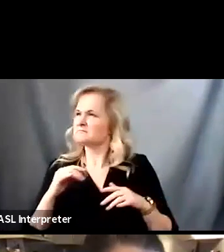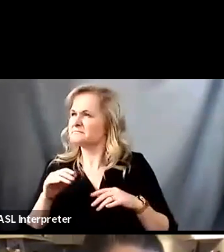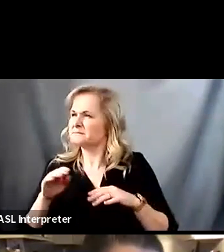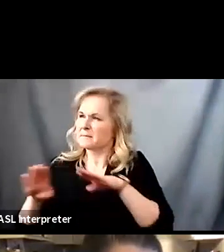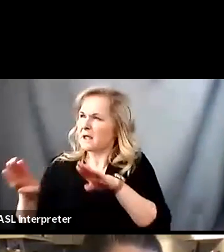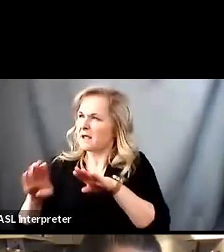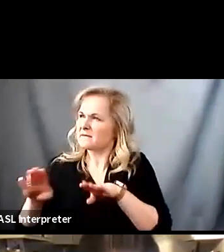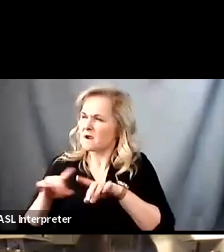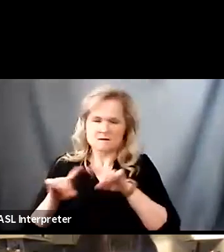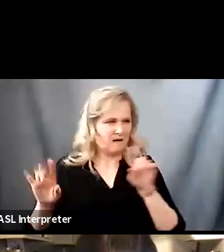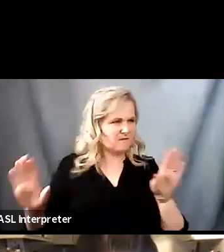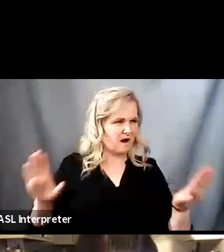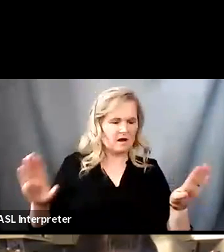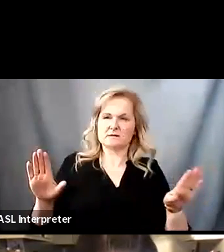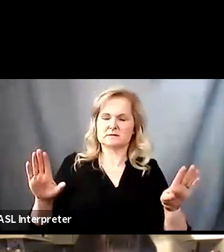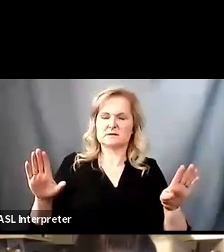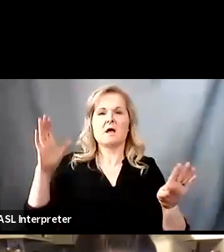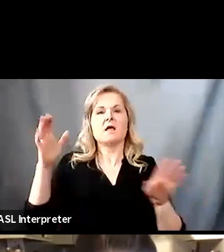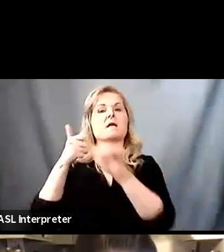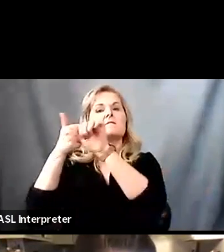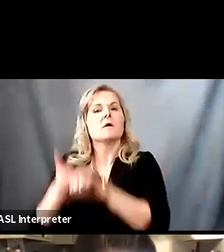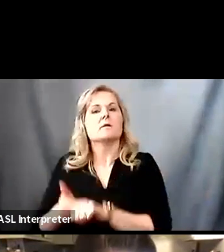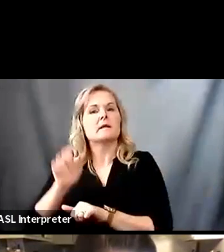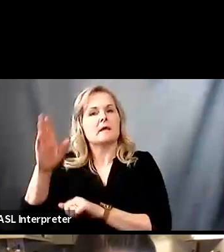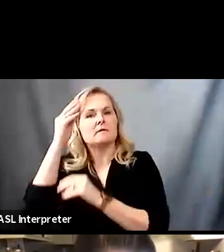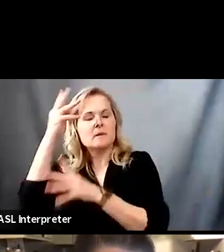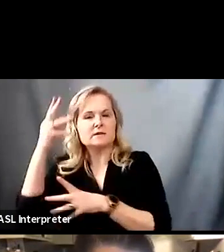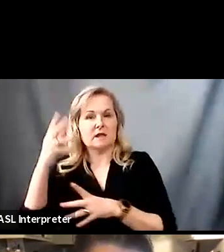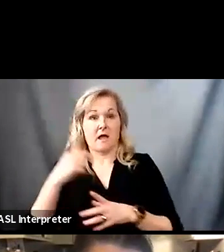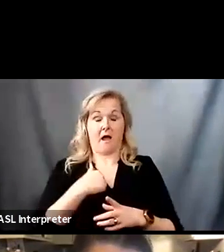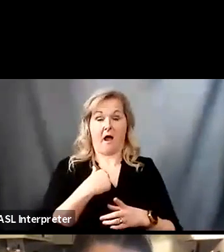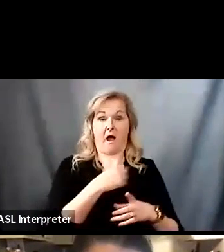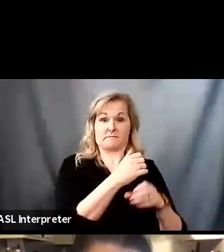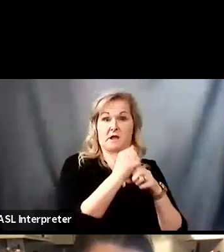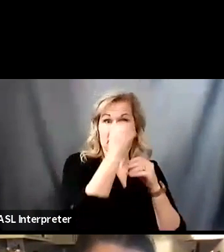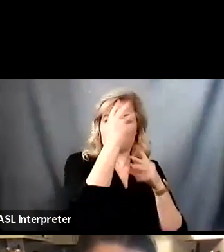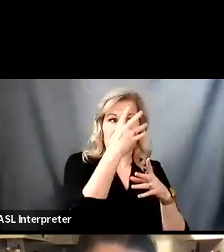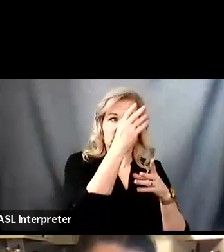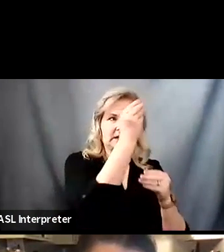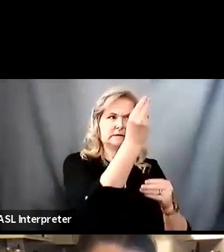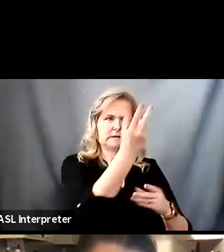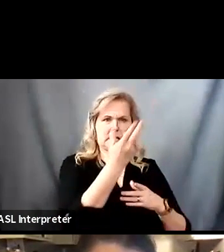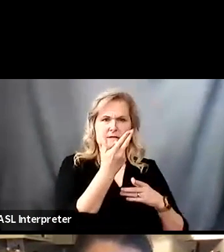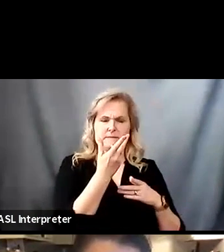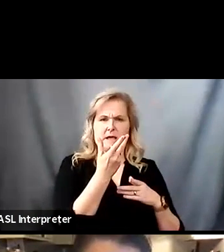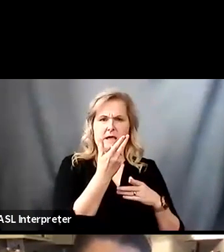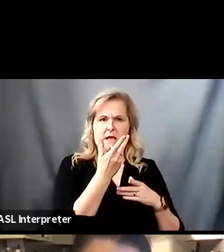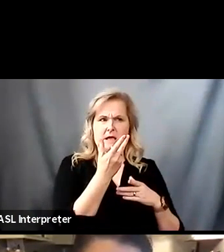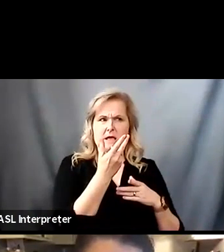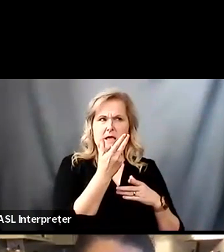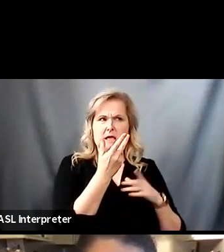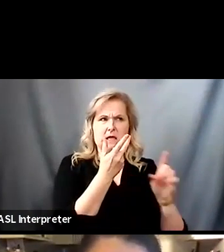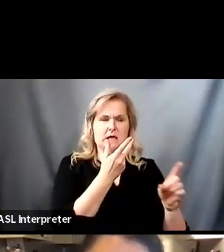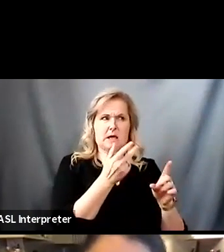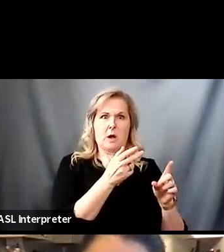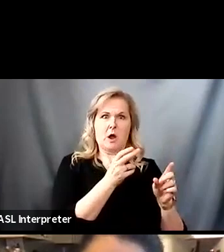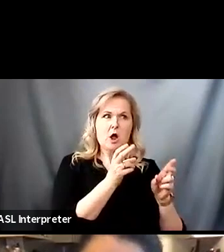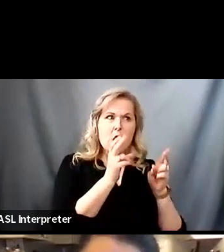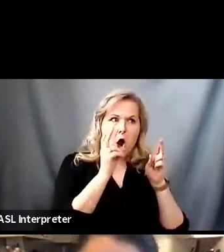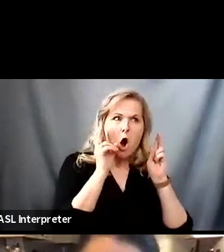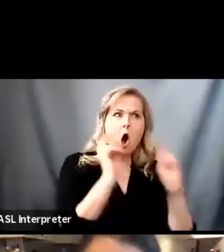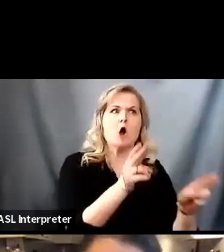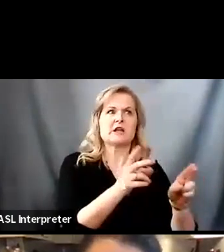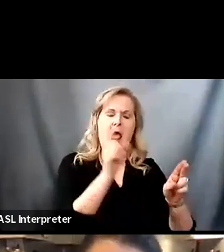different based on the information that they're getting. And so while I'm receiving information that tells me that it's really urgent that we